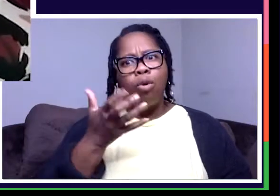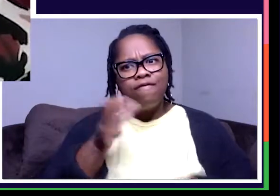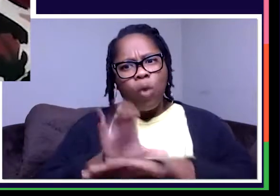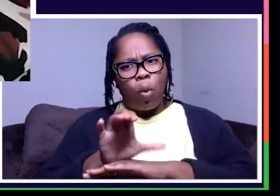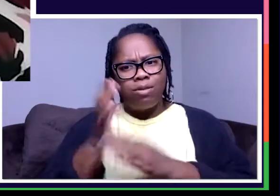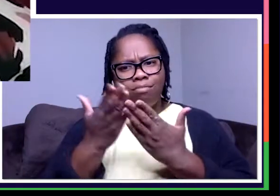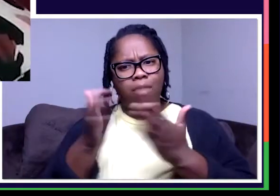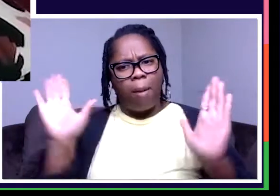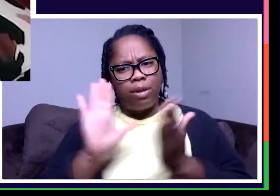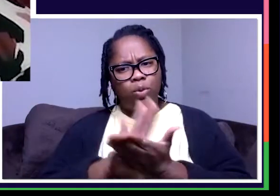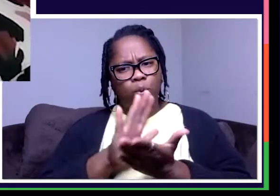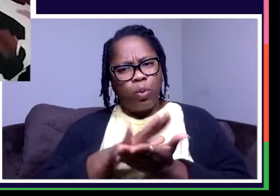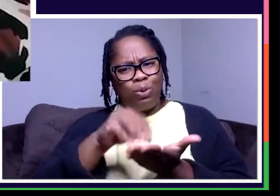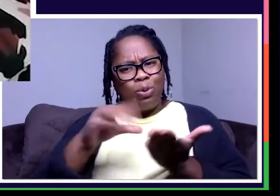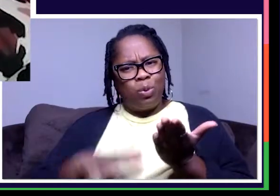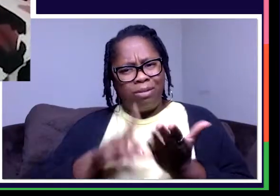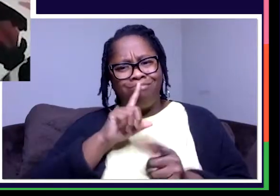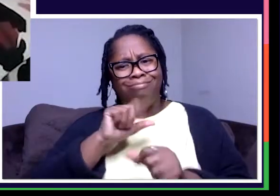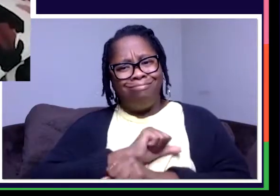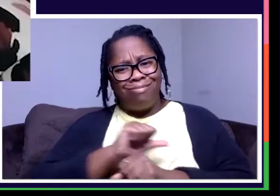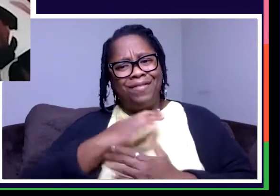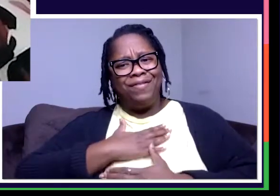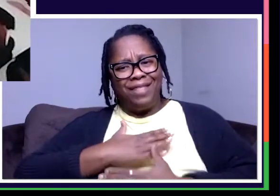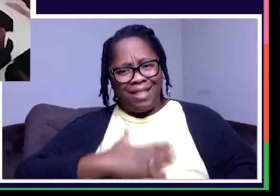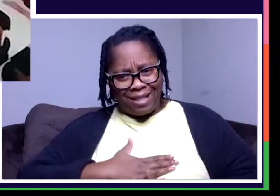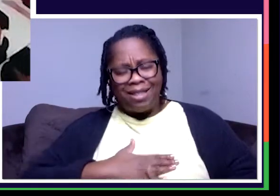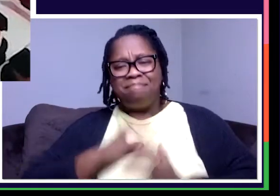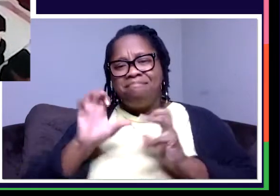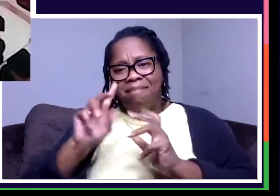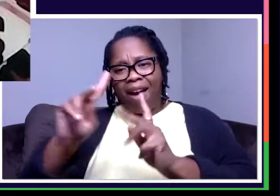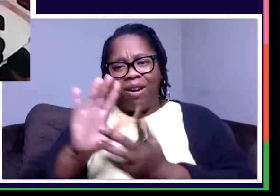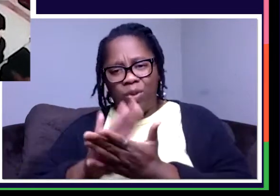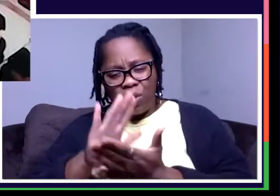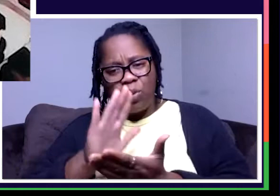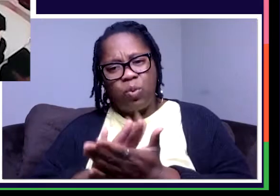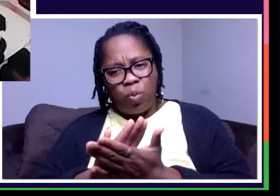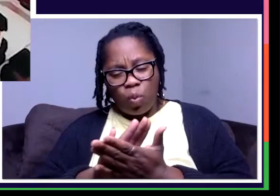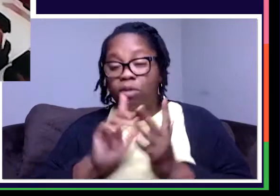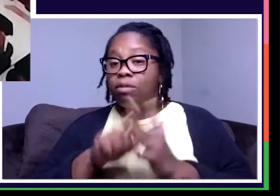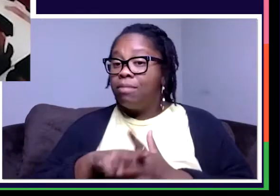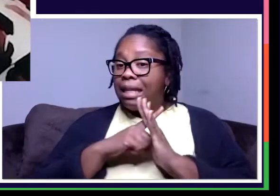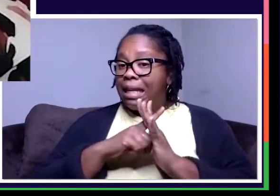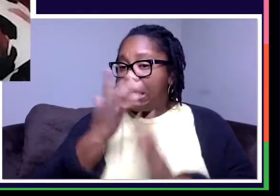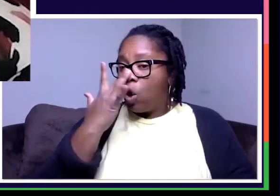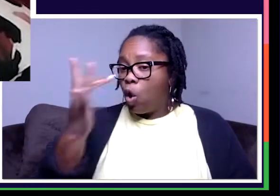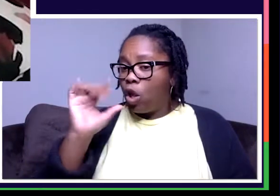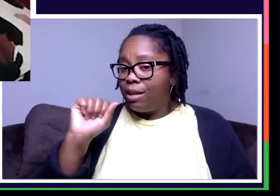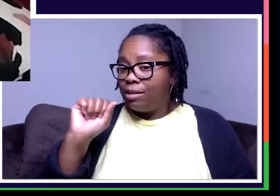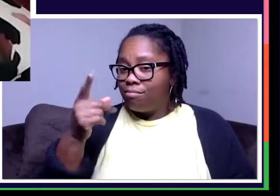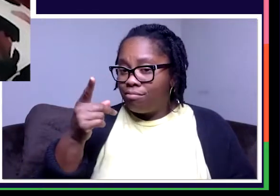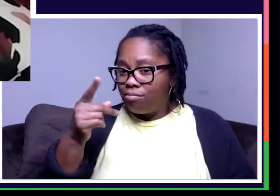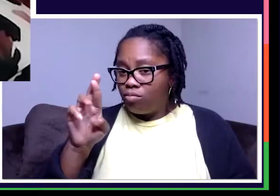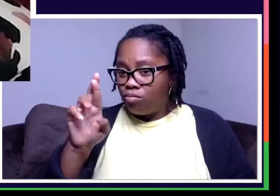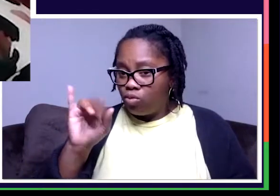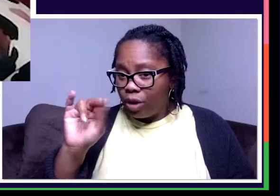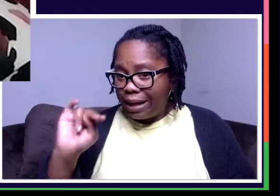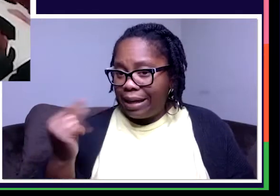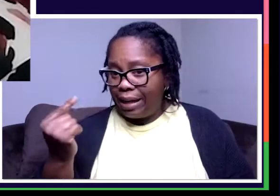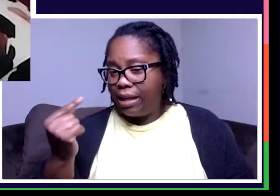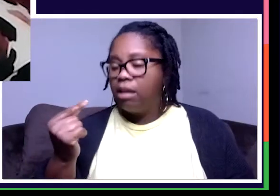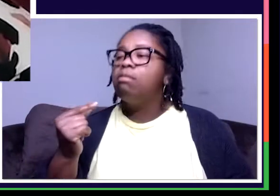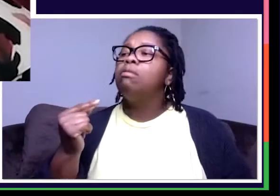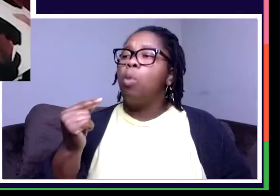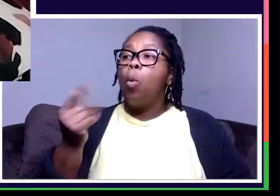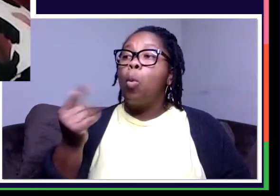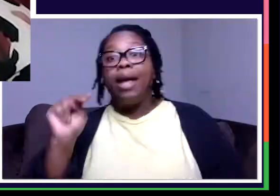force public school students to physically return to school in stages by early spring, after